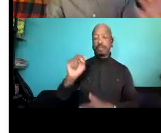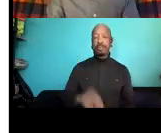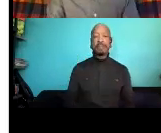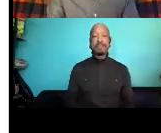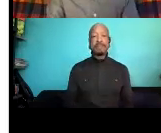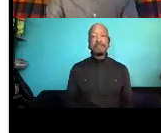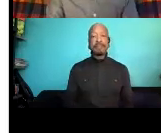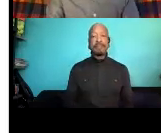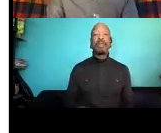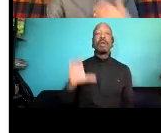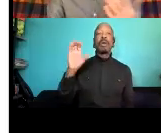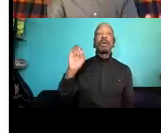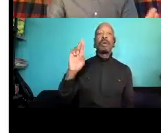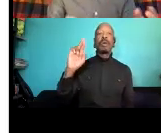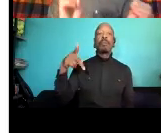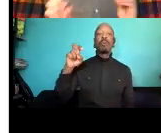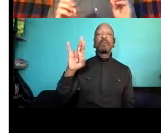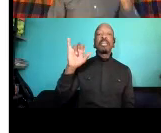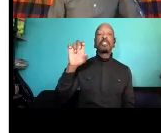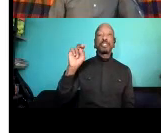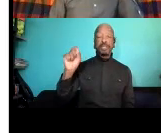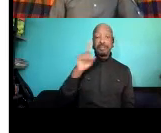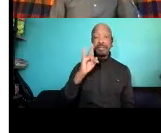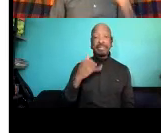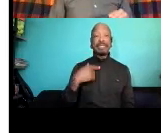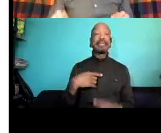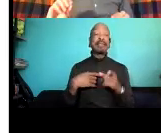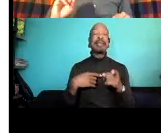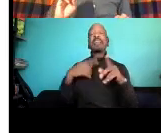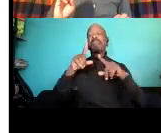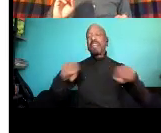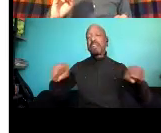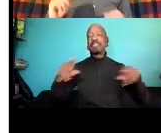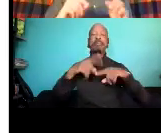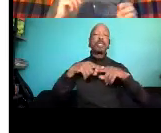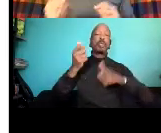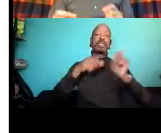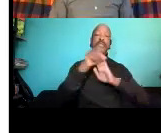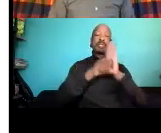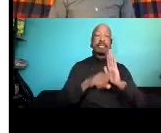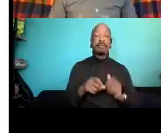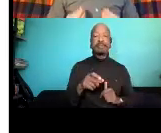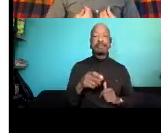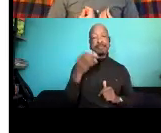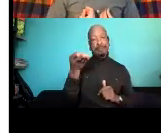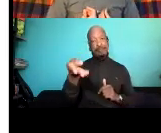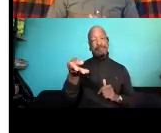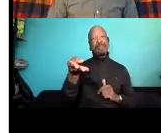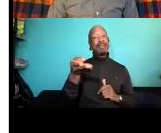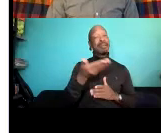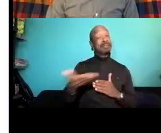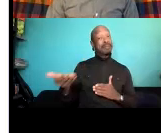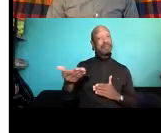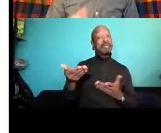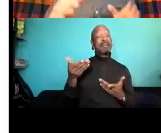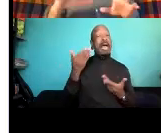So corporations, it varies from state to state. This is something that I didn't know when I started